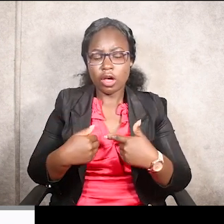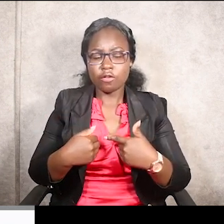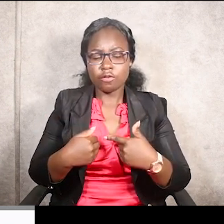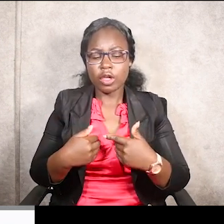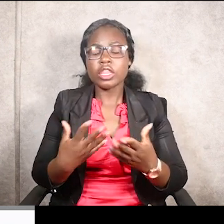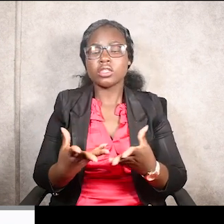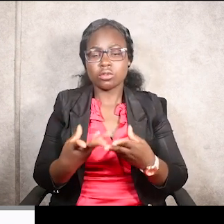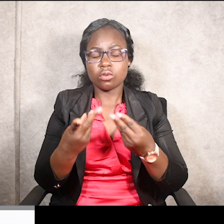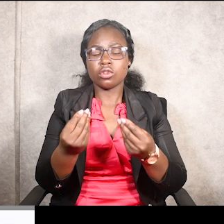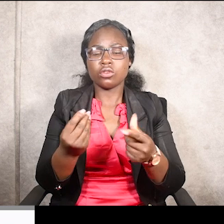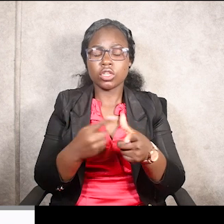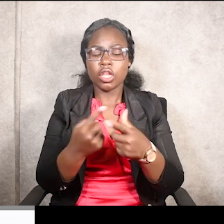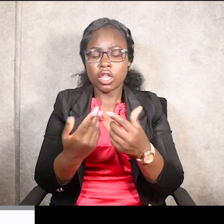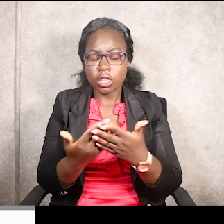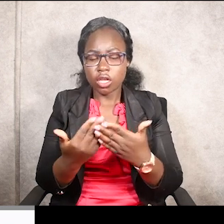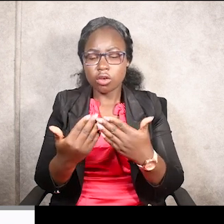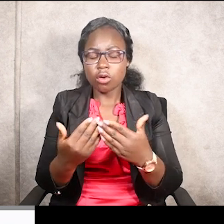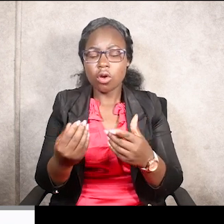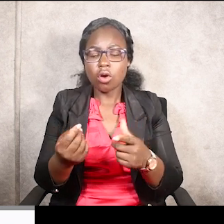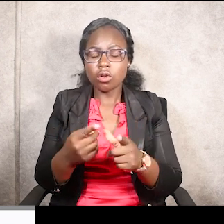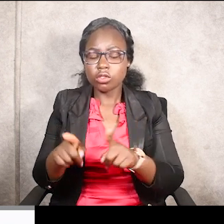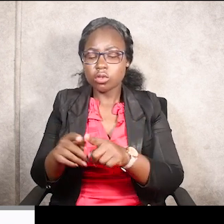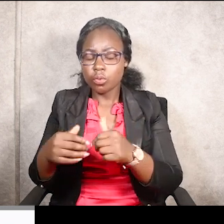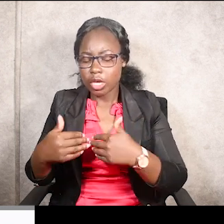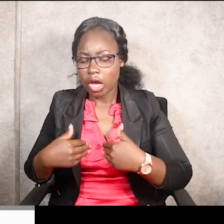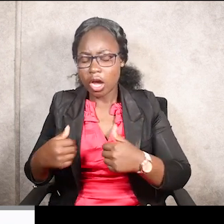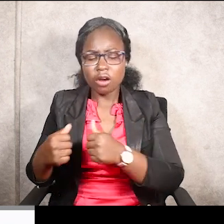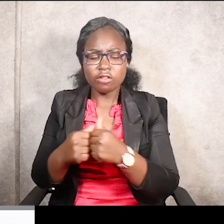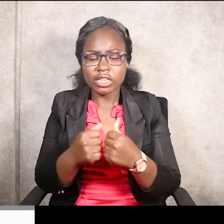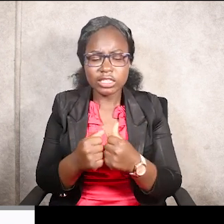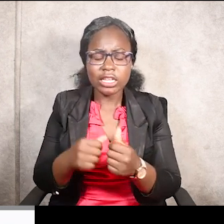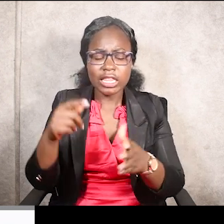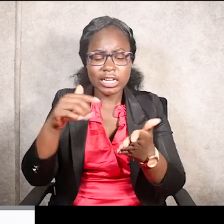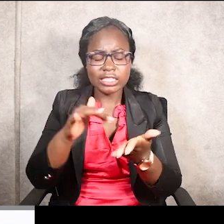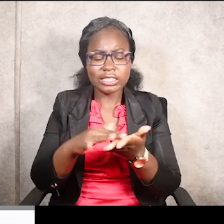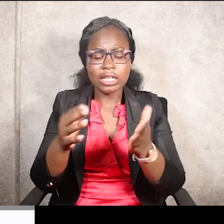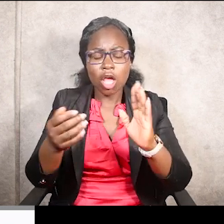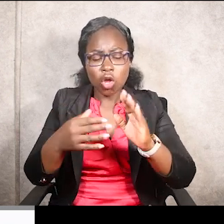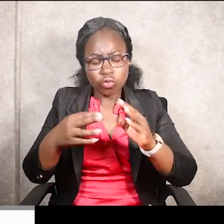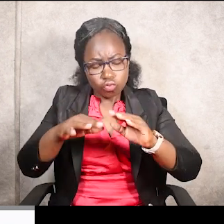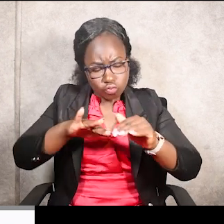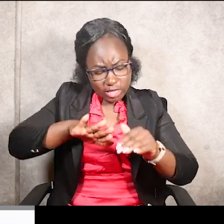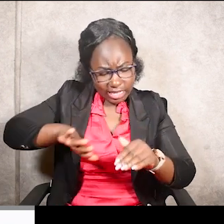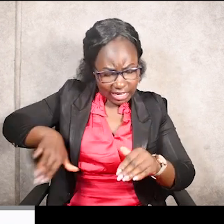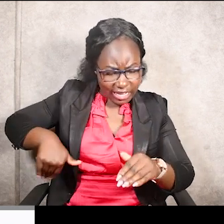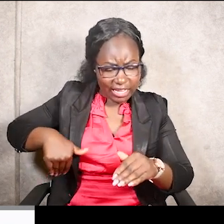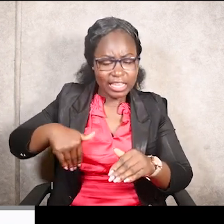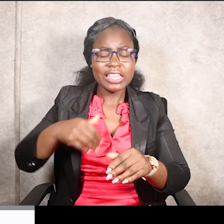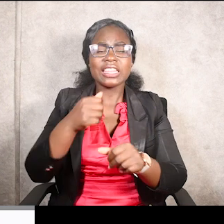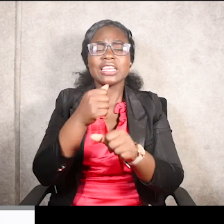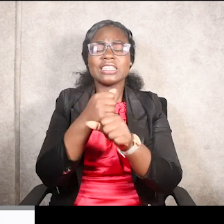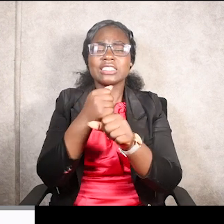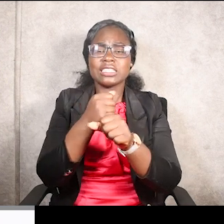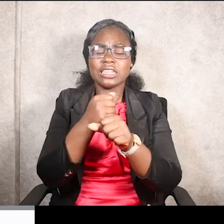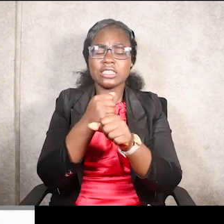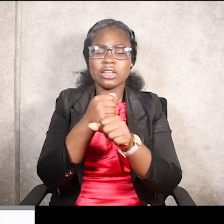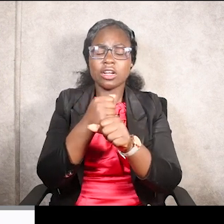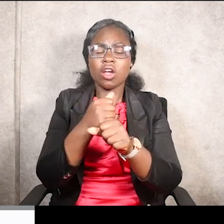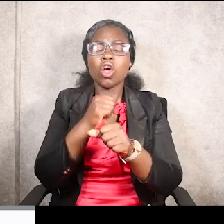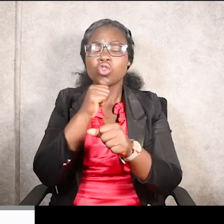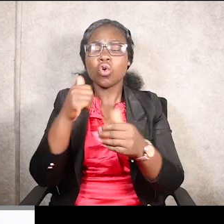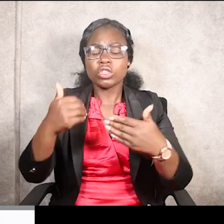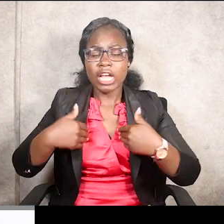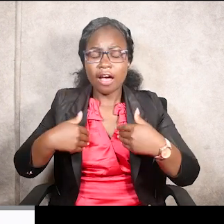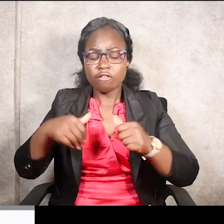it. Also, procrastination, that is the tendency to delay important tasks and not taking